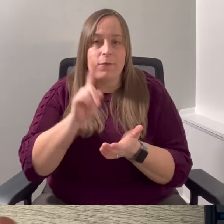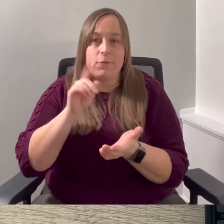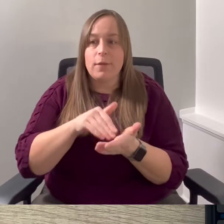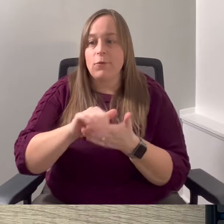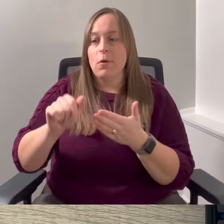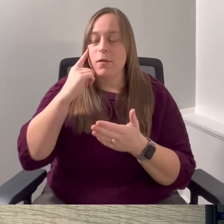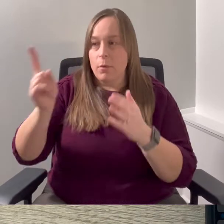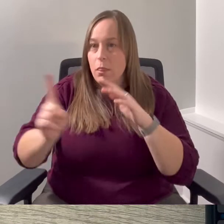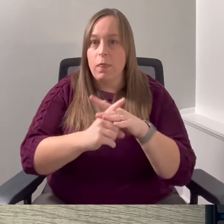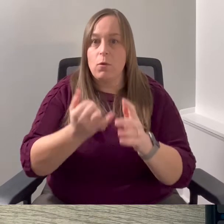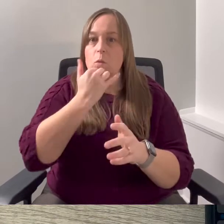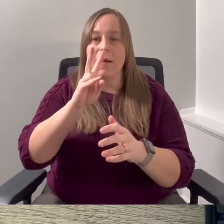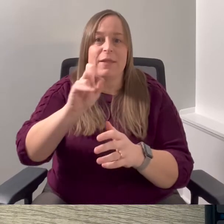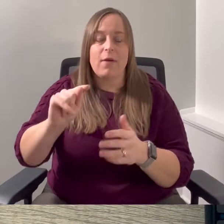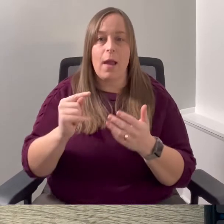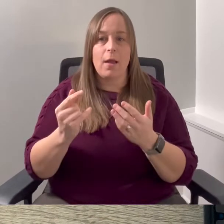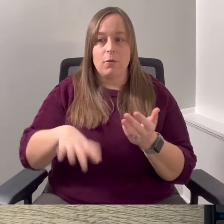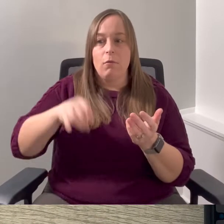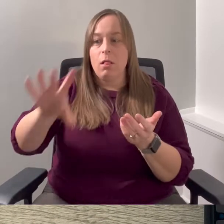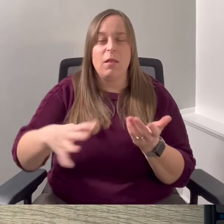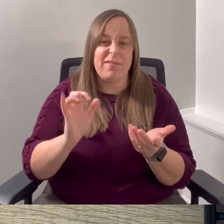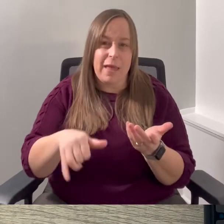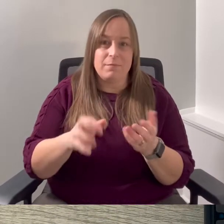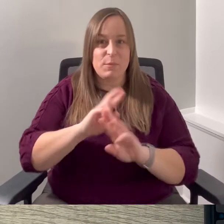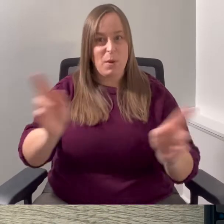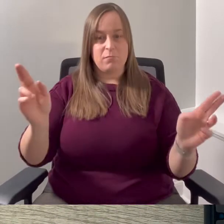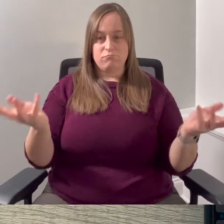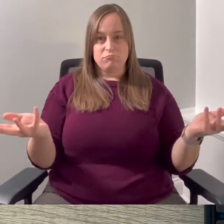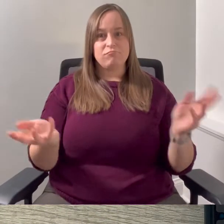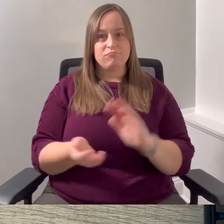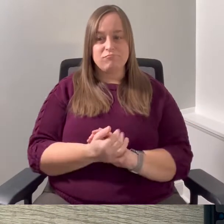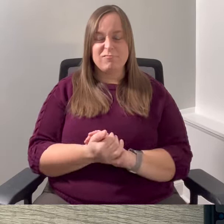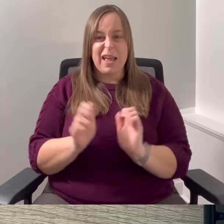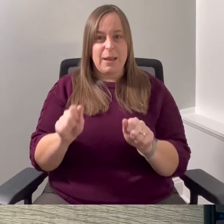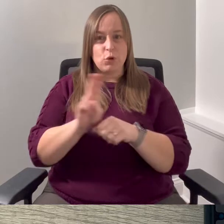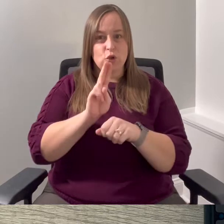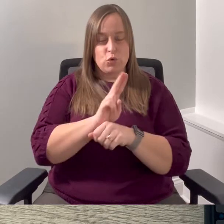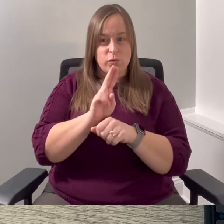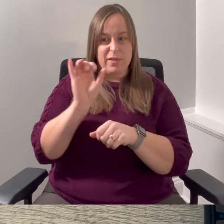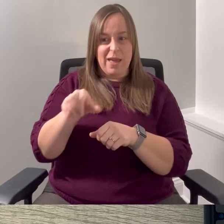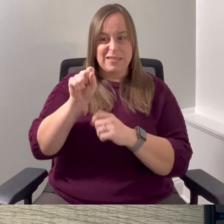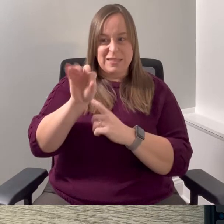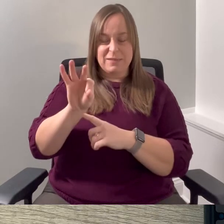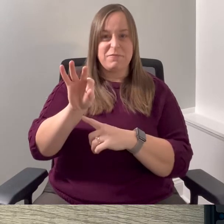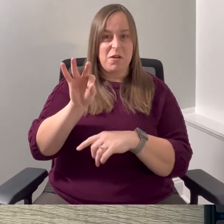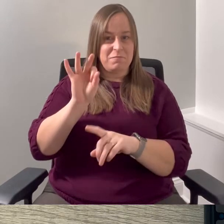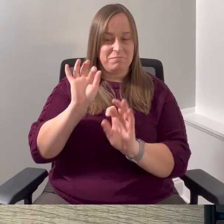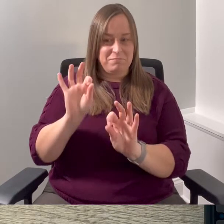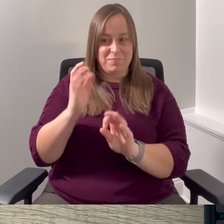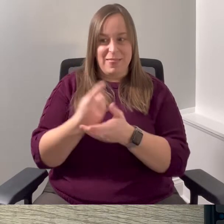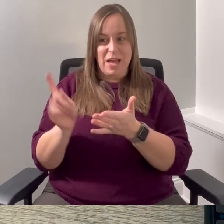vet and now I have to pay for it. So I was able to use our Josie's sinking fund last week to